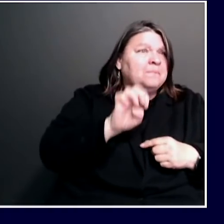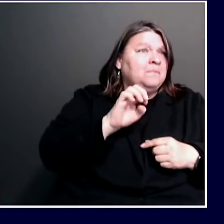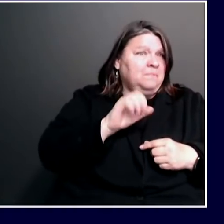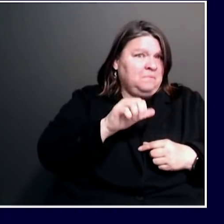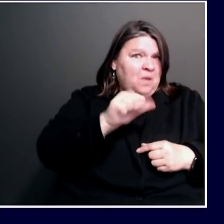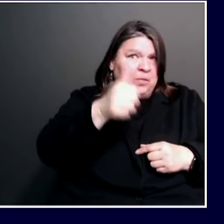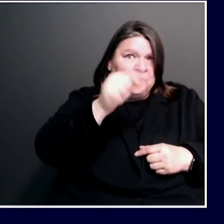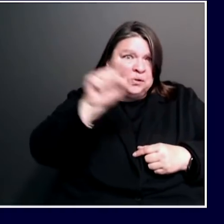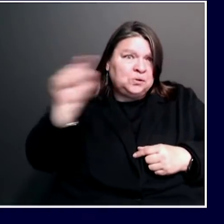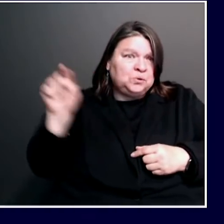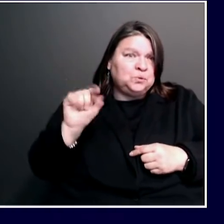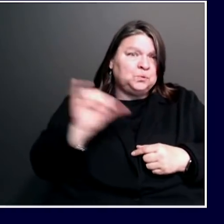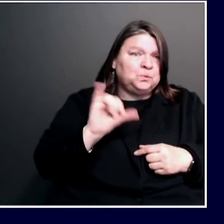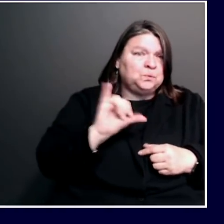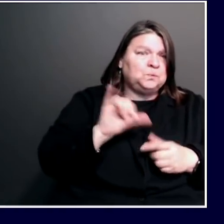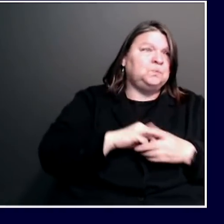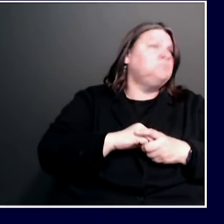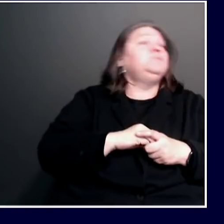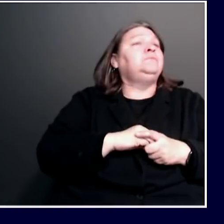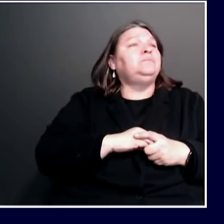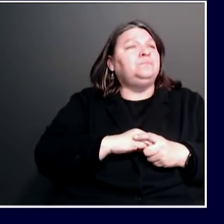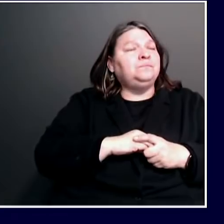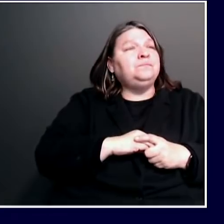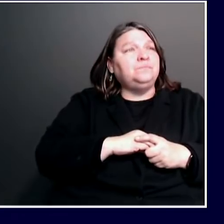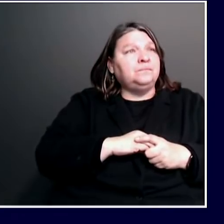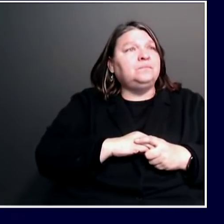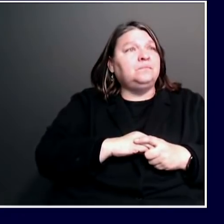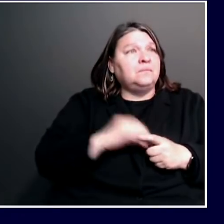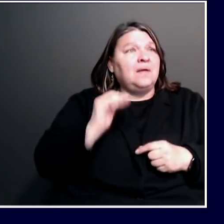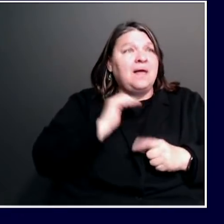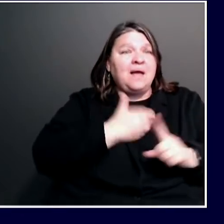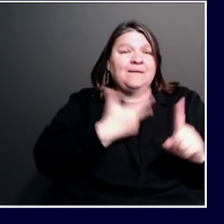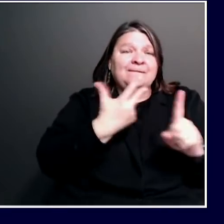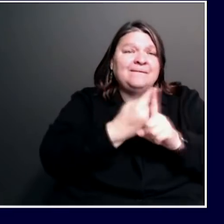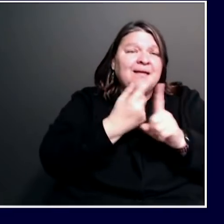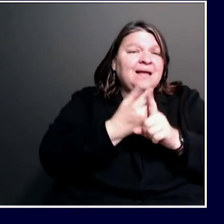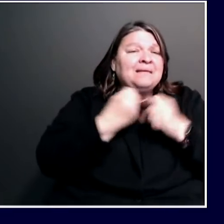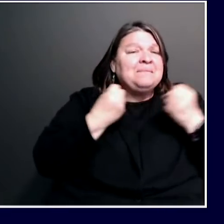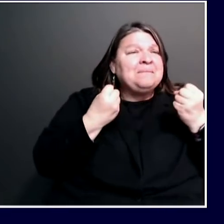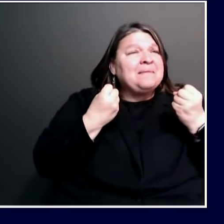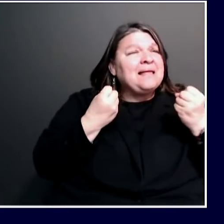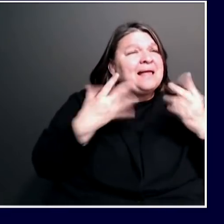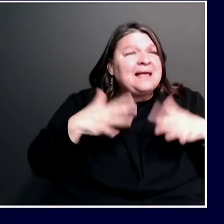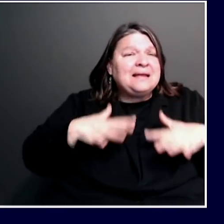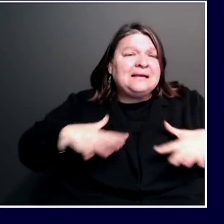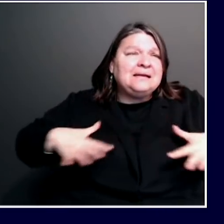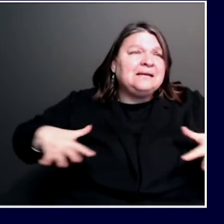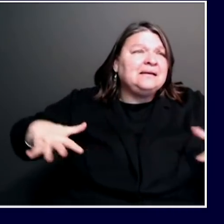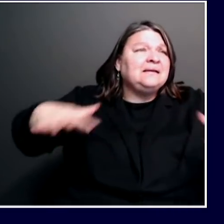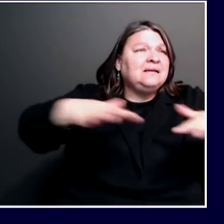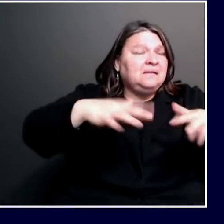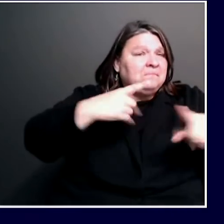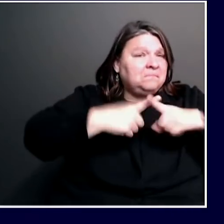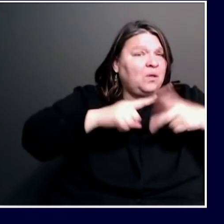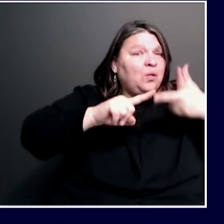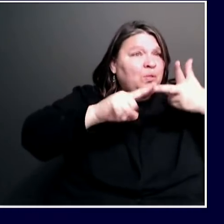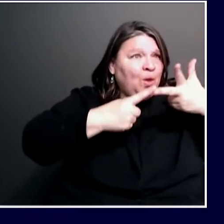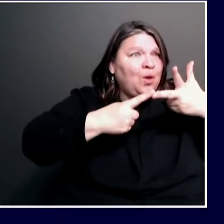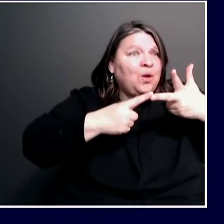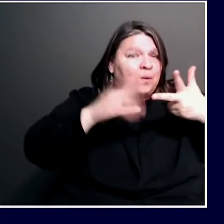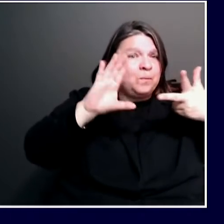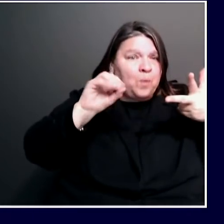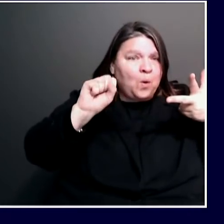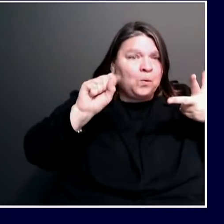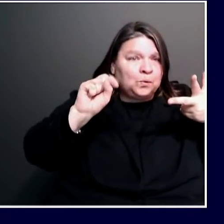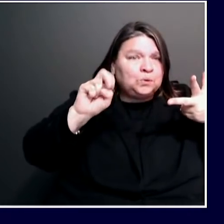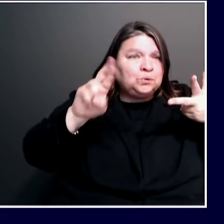Our baseline rate of vaccination plus our booster rates, although not as high as other countries, put us among some